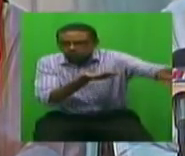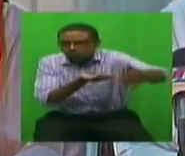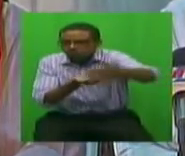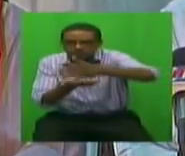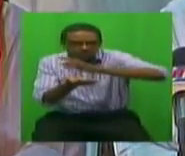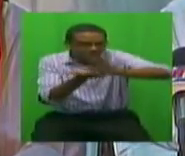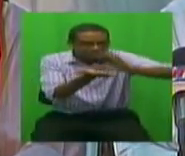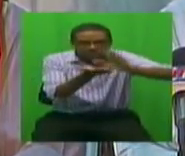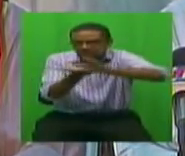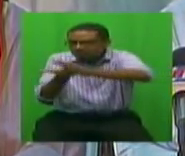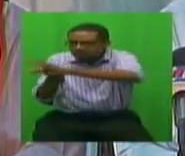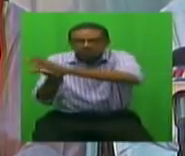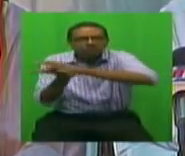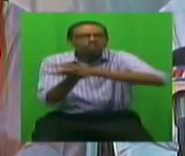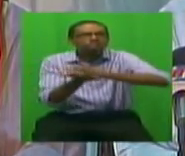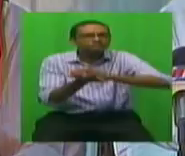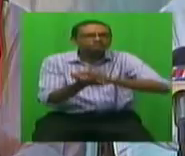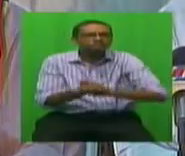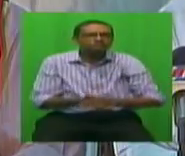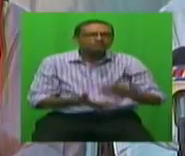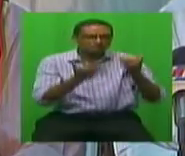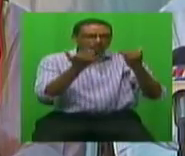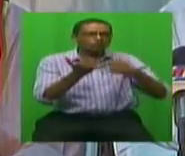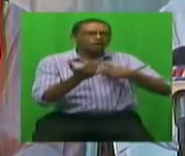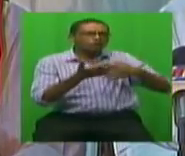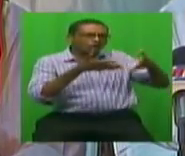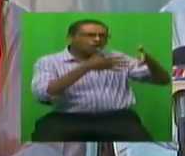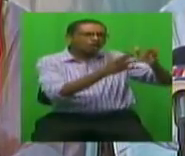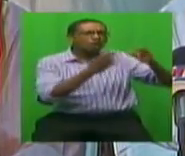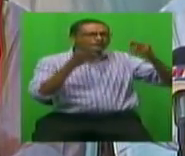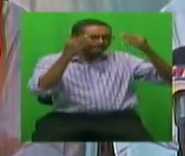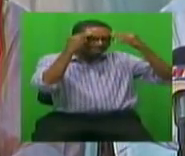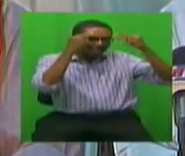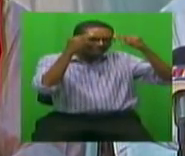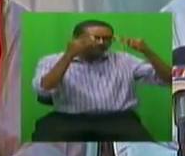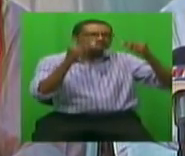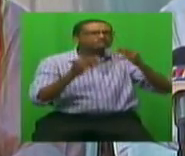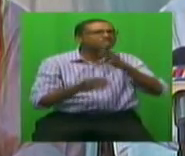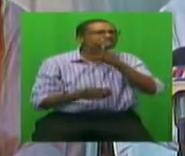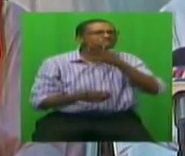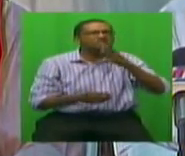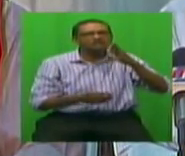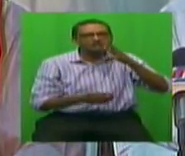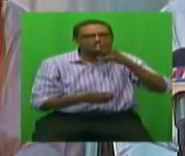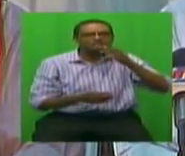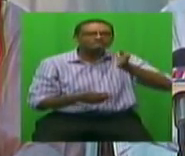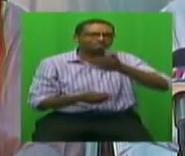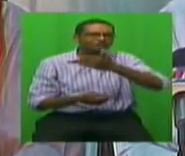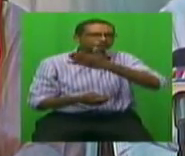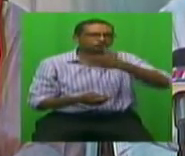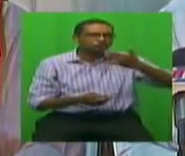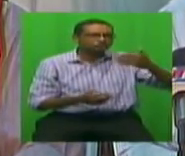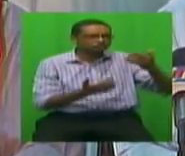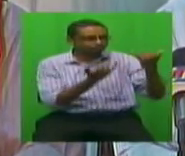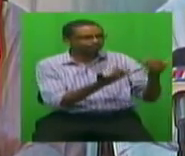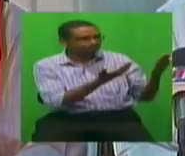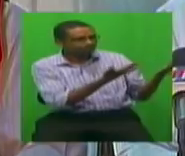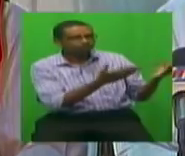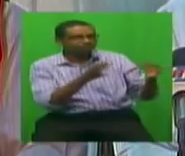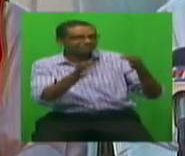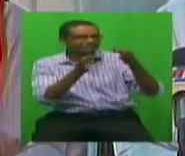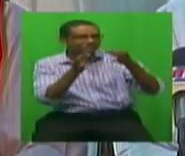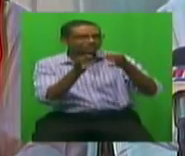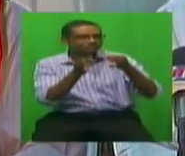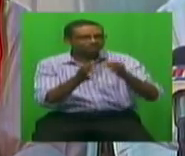Agriculture, Land and Fisheries to talk about the disposal, what has been happening with the disposal of dead animals.